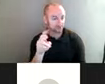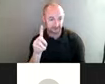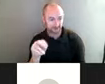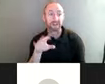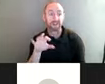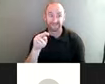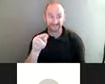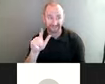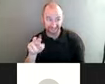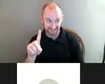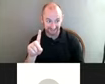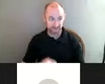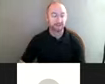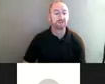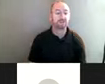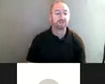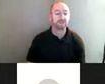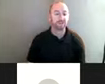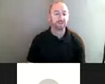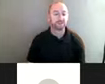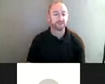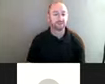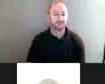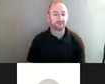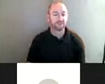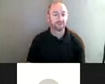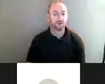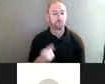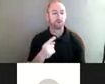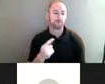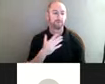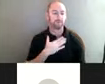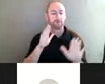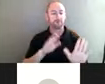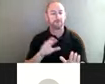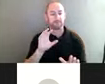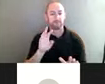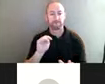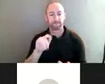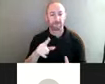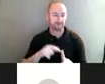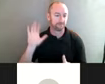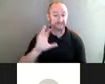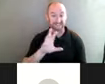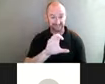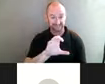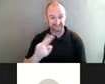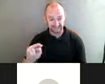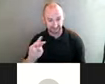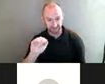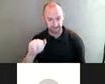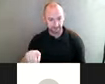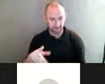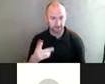Finland. And one of the great maps from my archives on the right, you know, this is a CNN map that, you know, they were